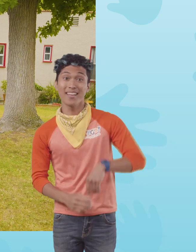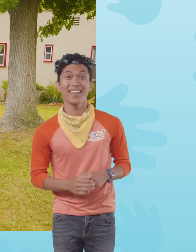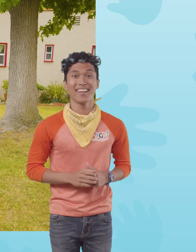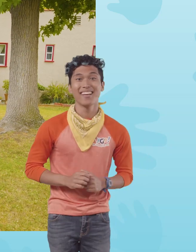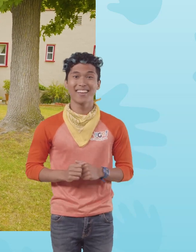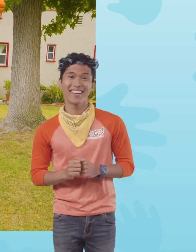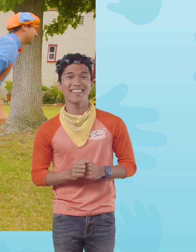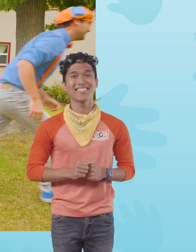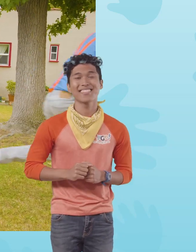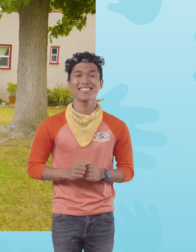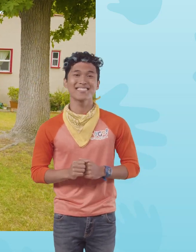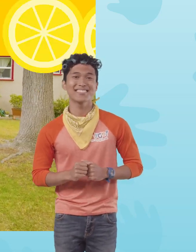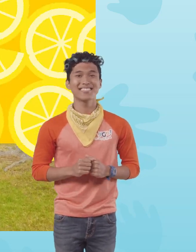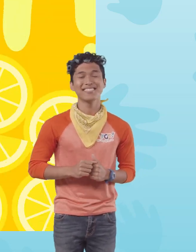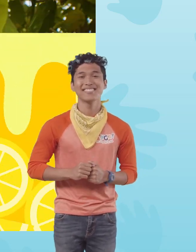go.